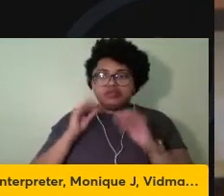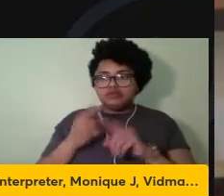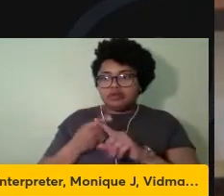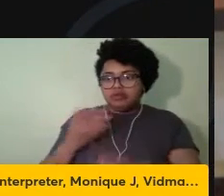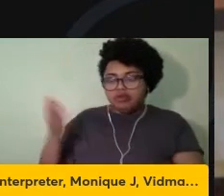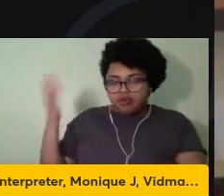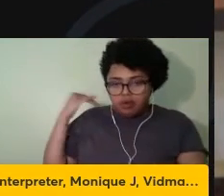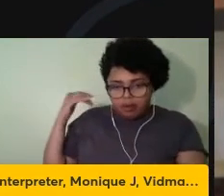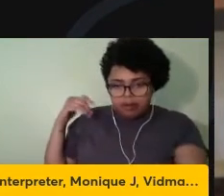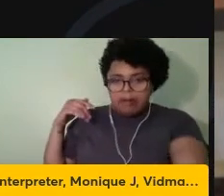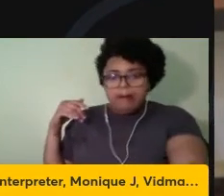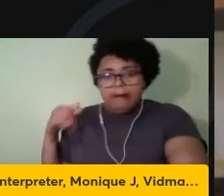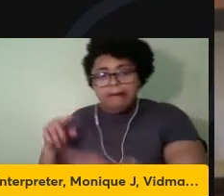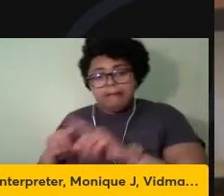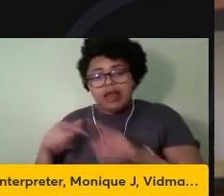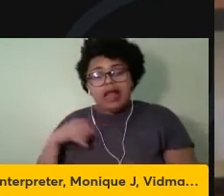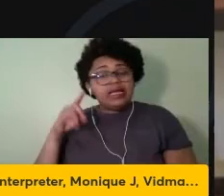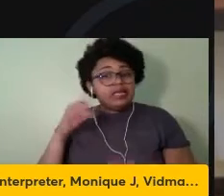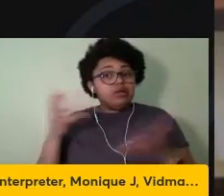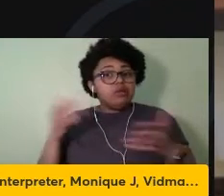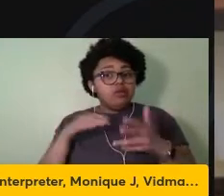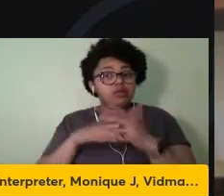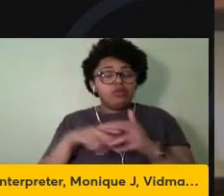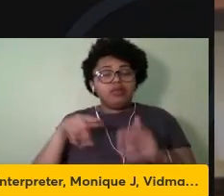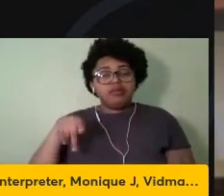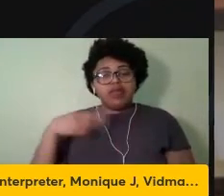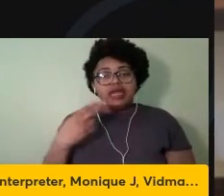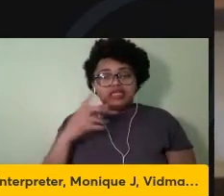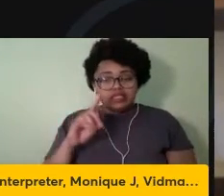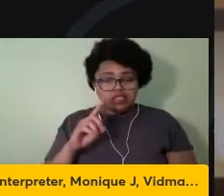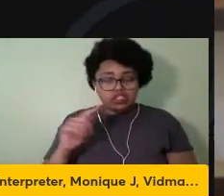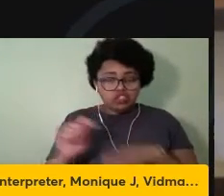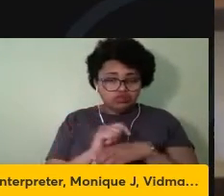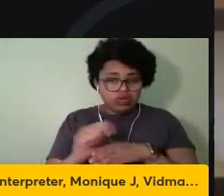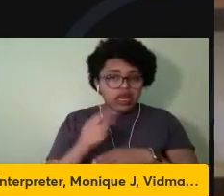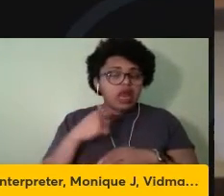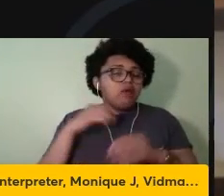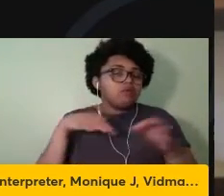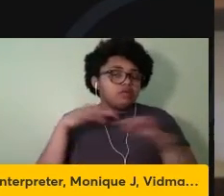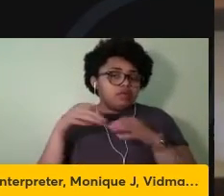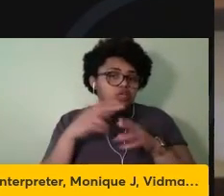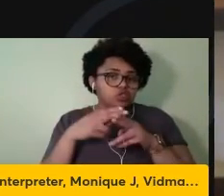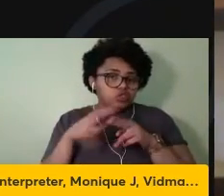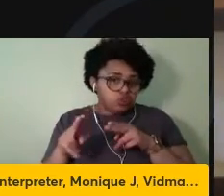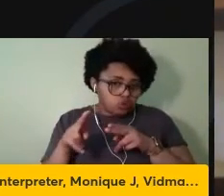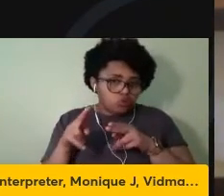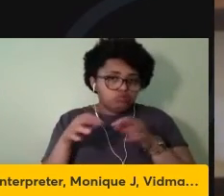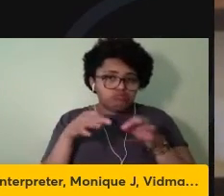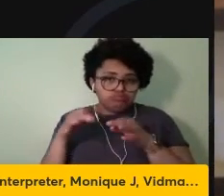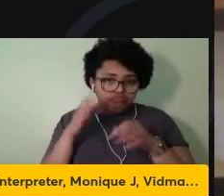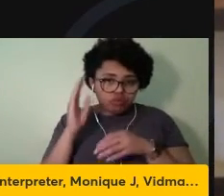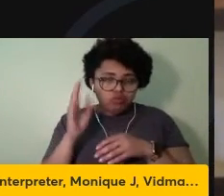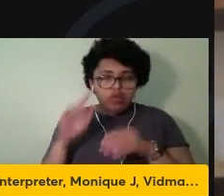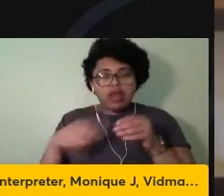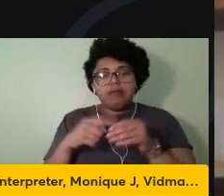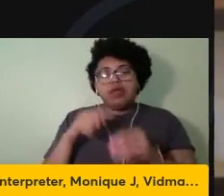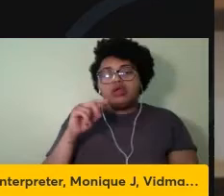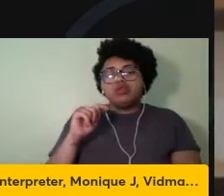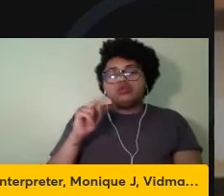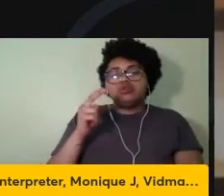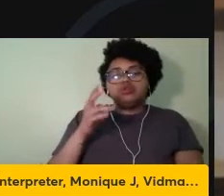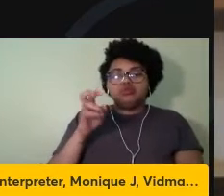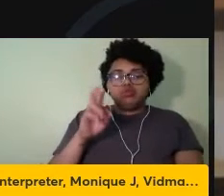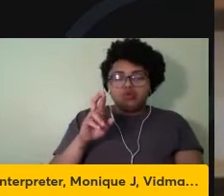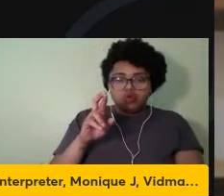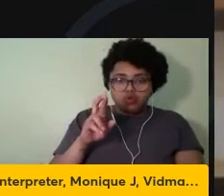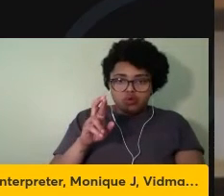my PhD training, I'll give you just a brief overview of tumor immunology. So the immune